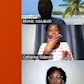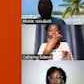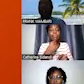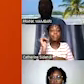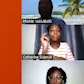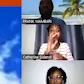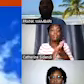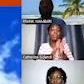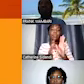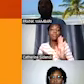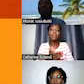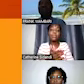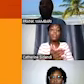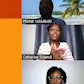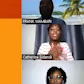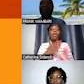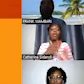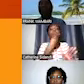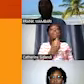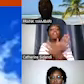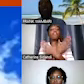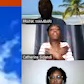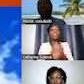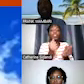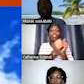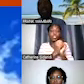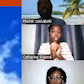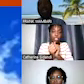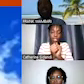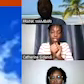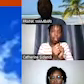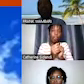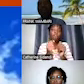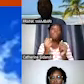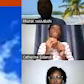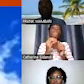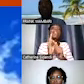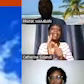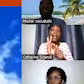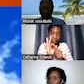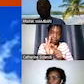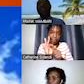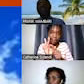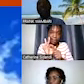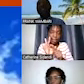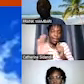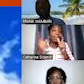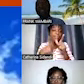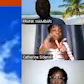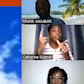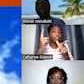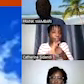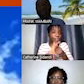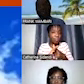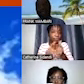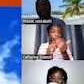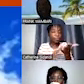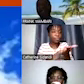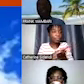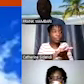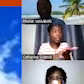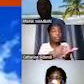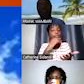together. I mean, boyfriend, girlfriend. They were in Form 3. And basically since then, her son